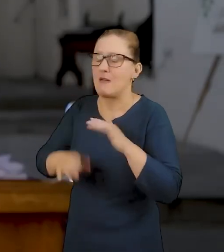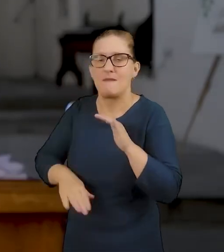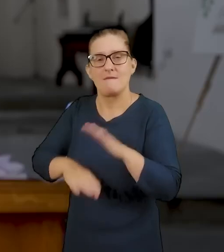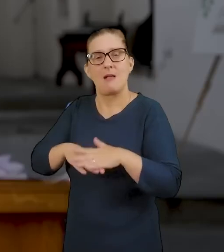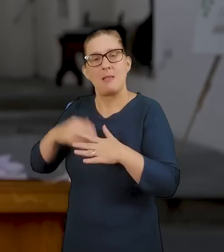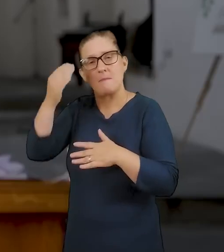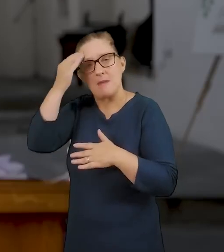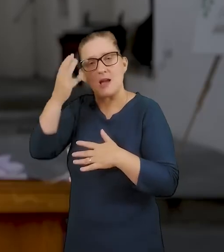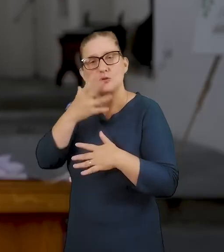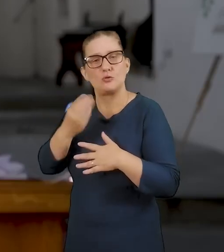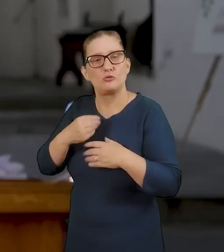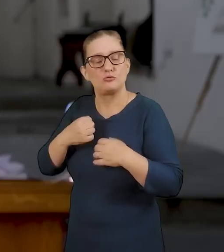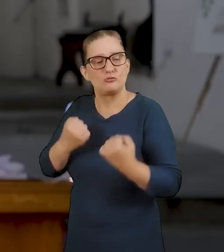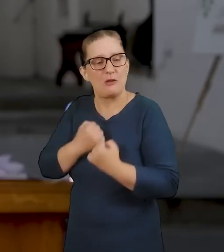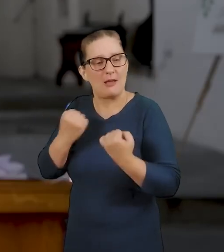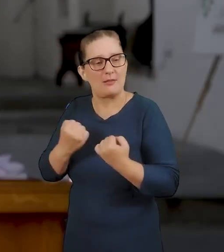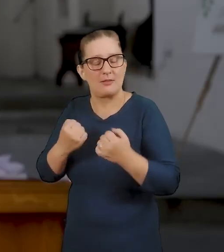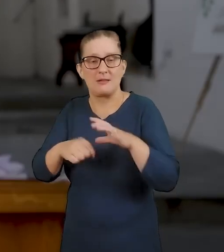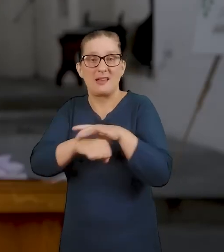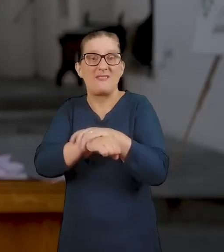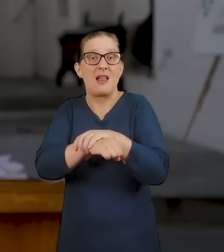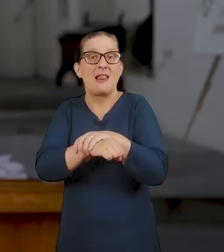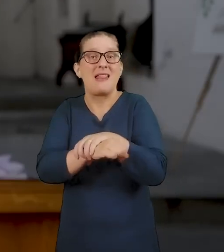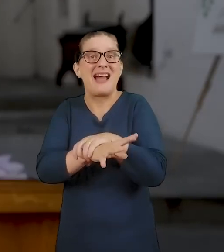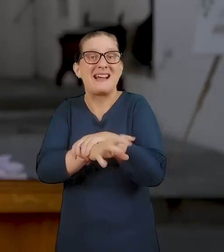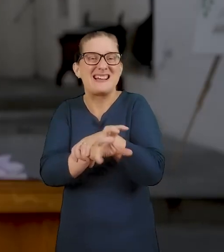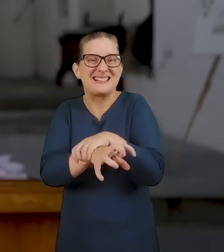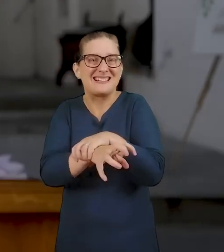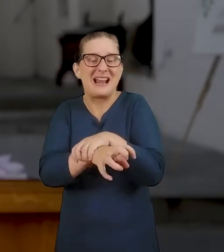God with all our heart, soul, mind, and strength.